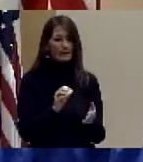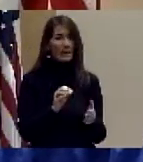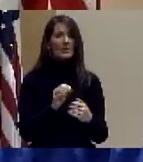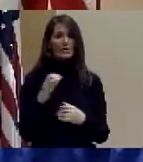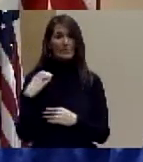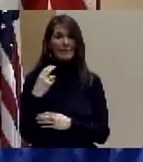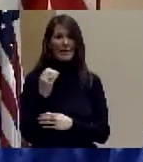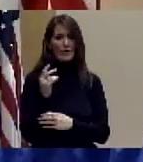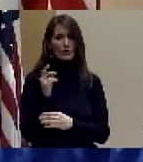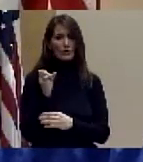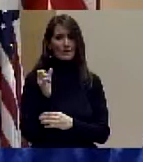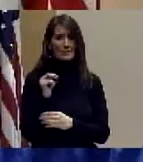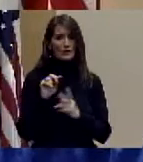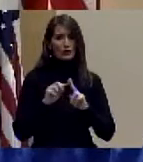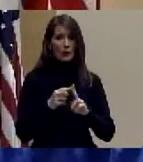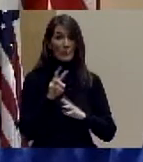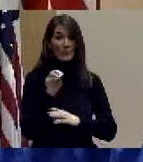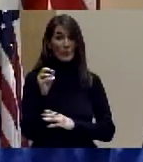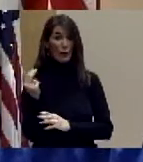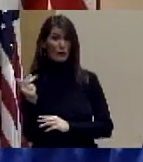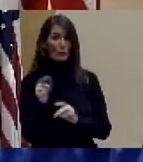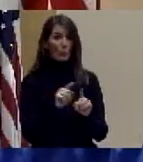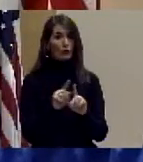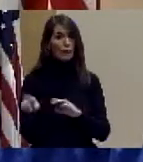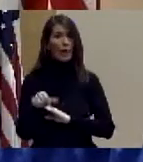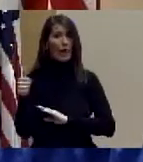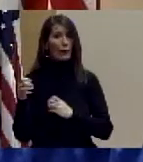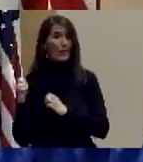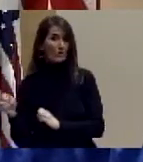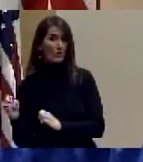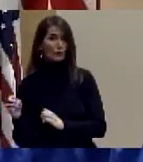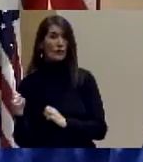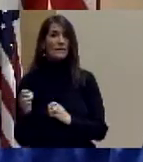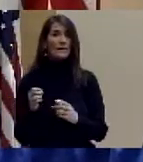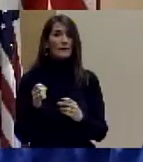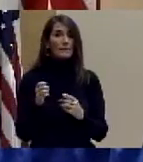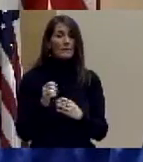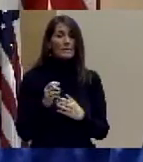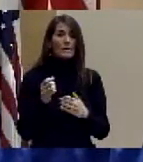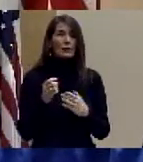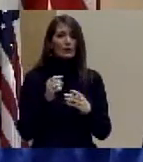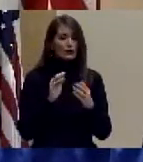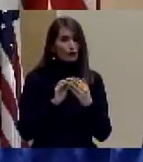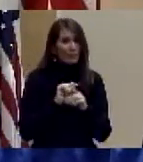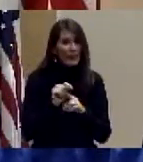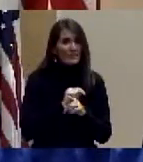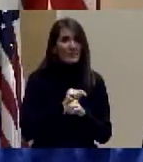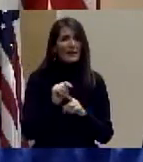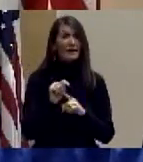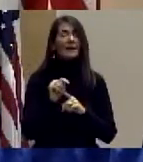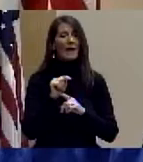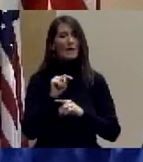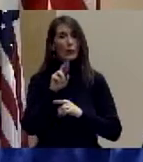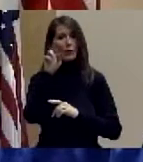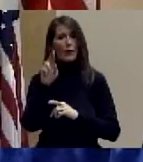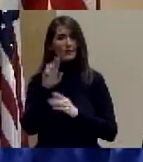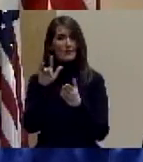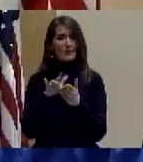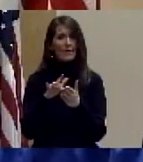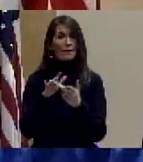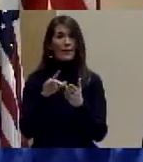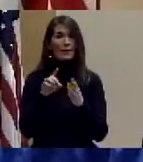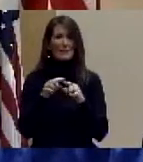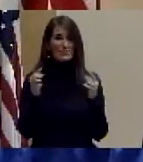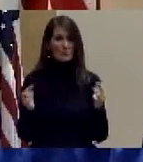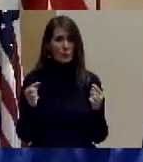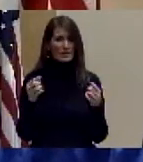in 2013, and through other efforts, including directed training, Rochester's Center for Dispute Settlement, and a